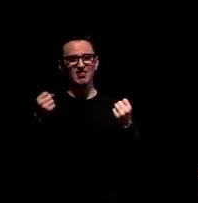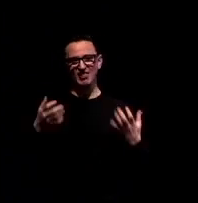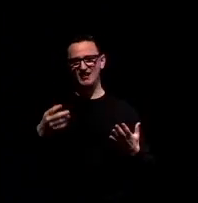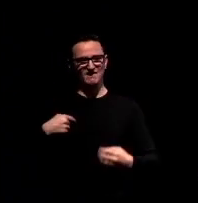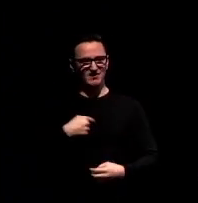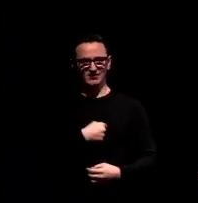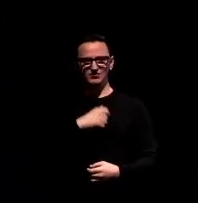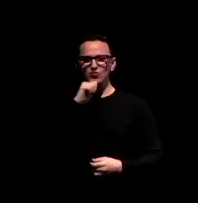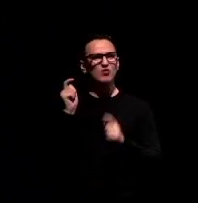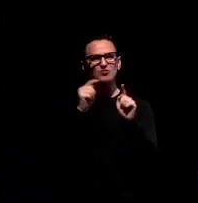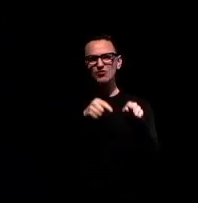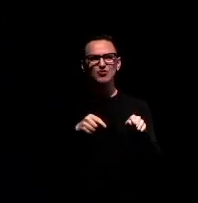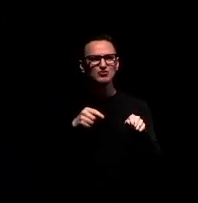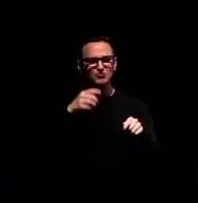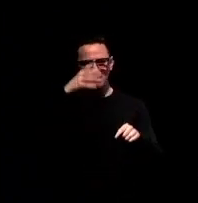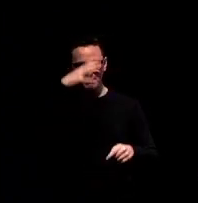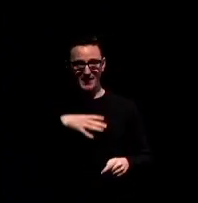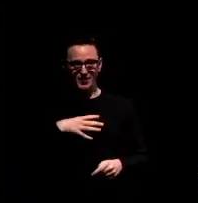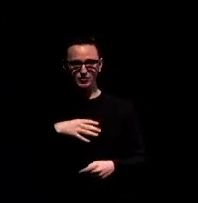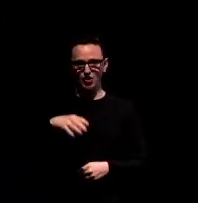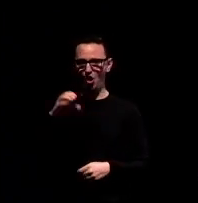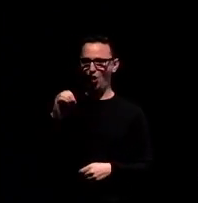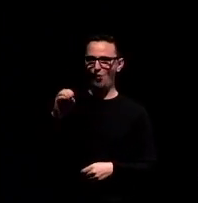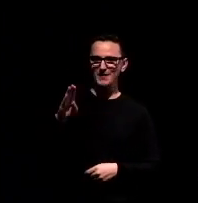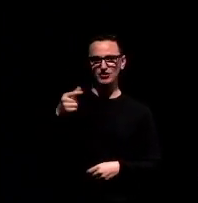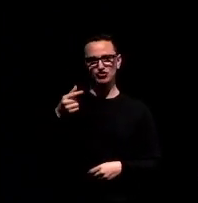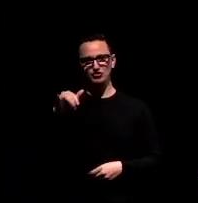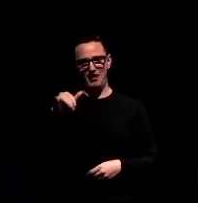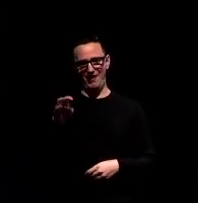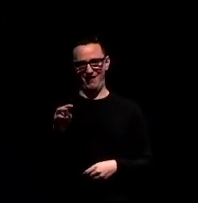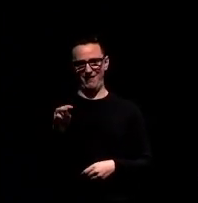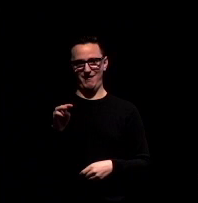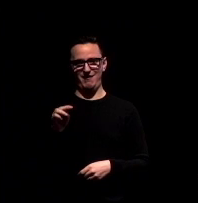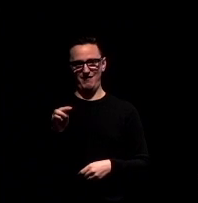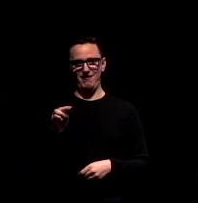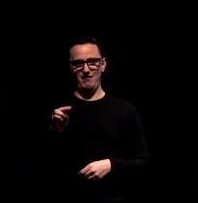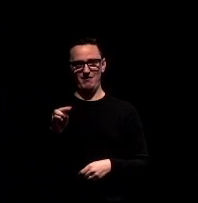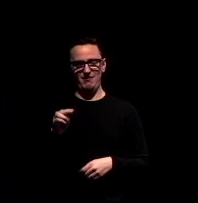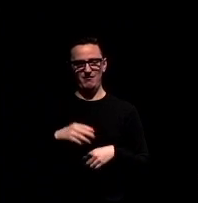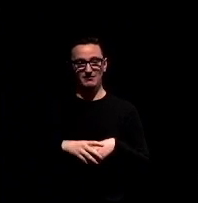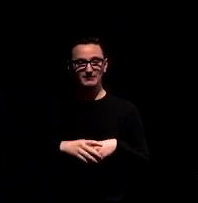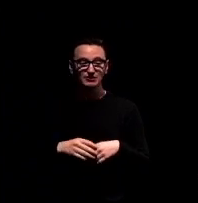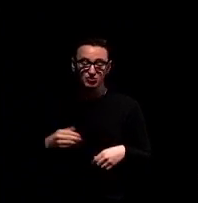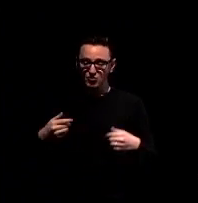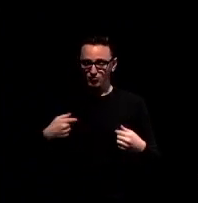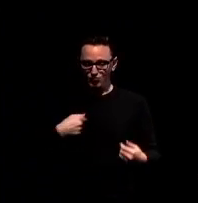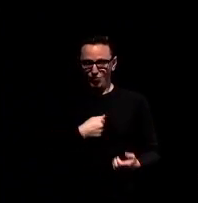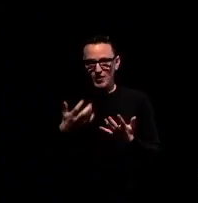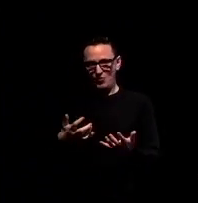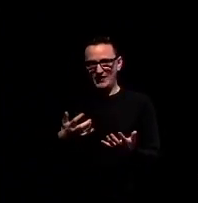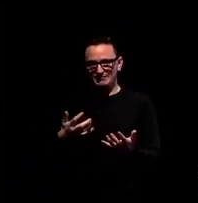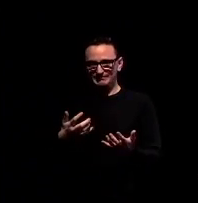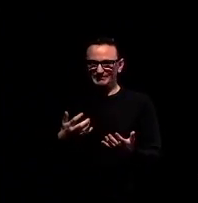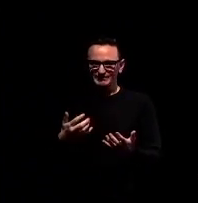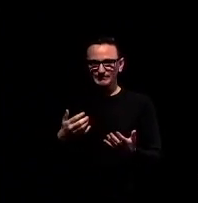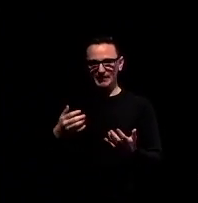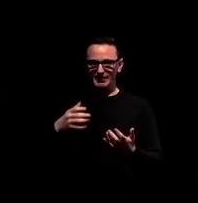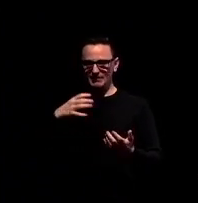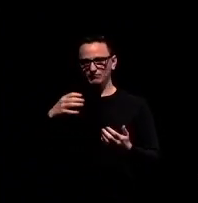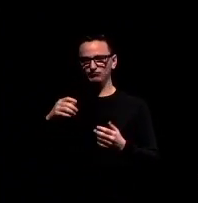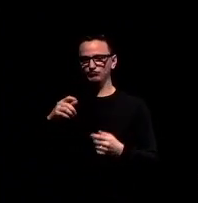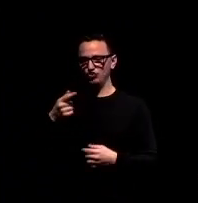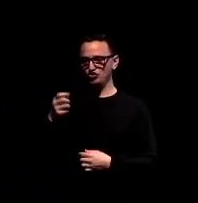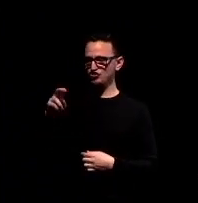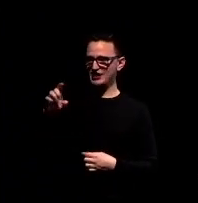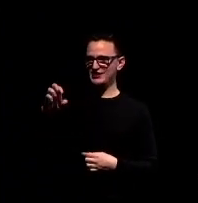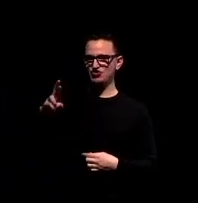won't go to a man who's an OBGYN, right? We want to see someone of, our same sex to be able to talk more freely